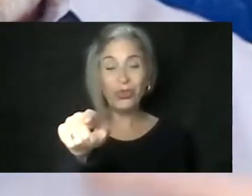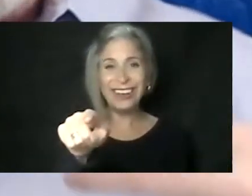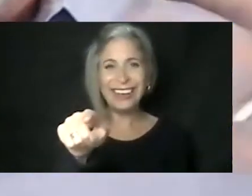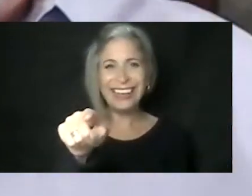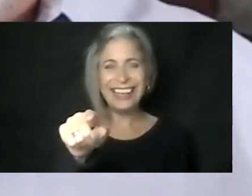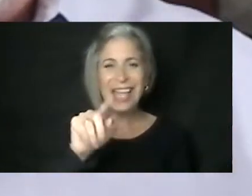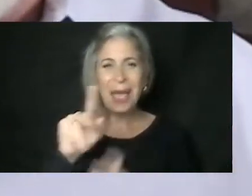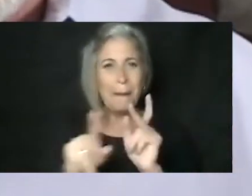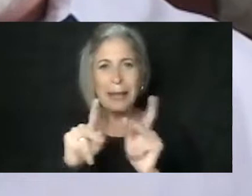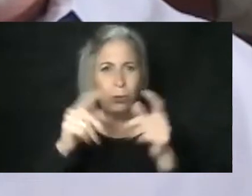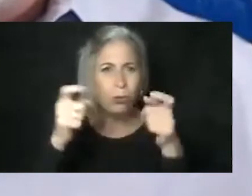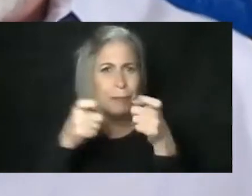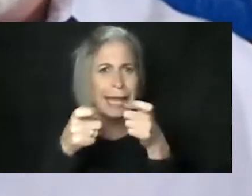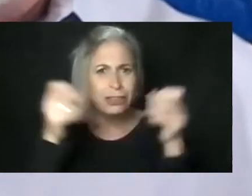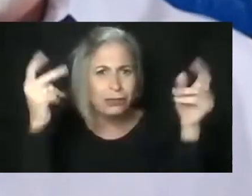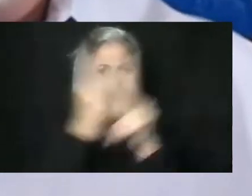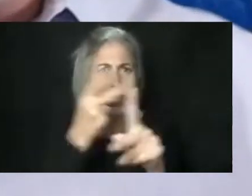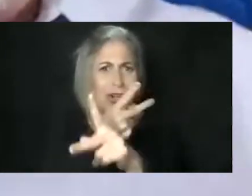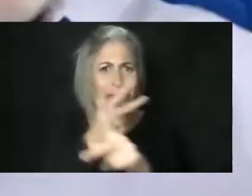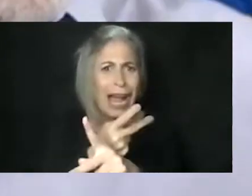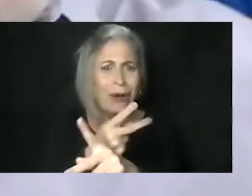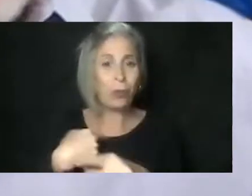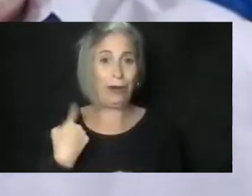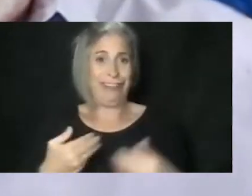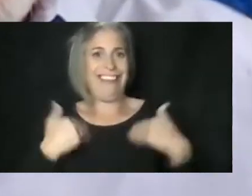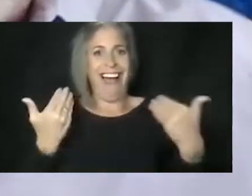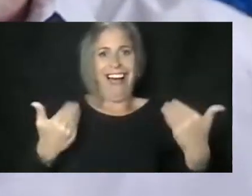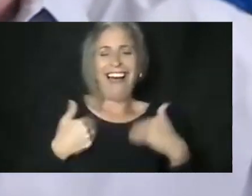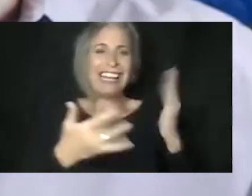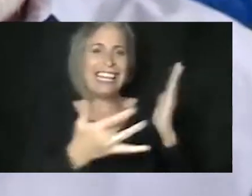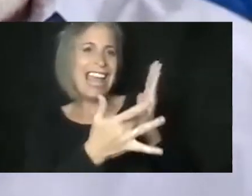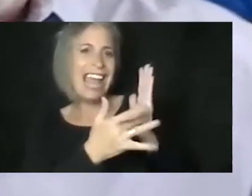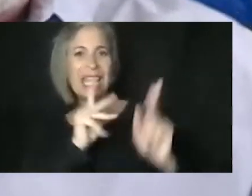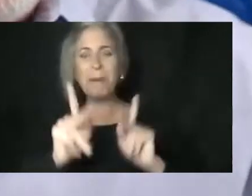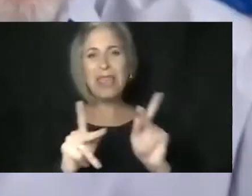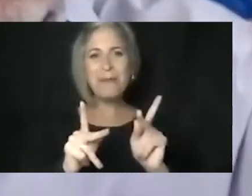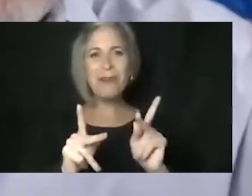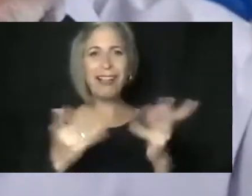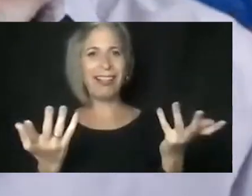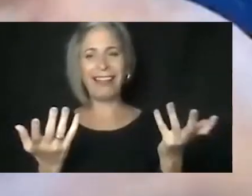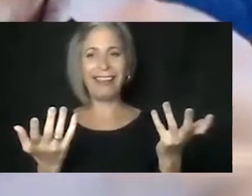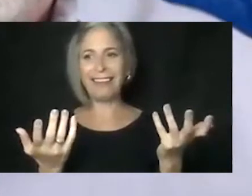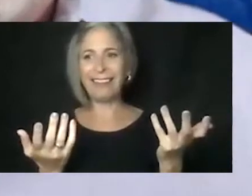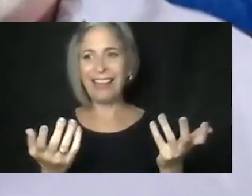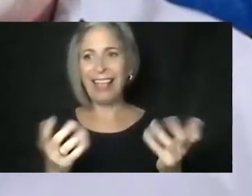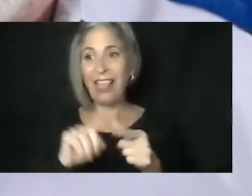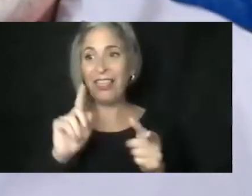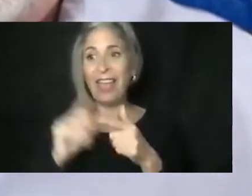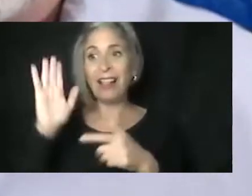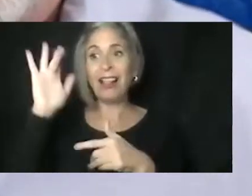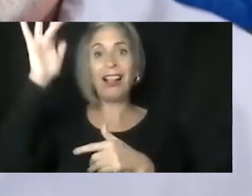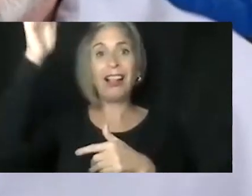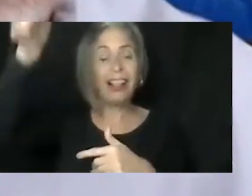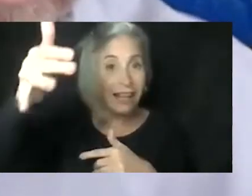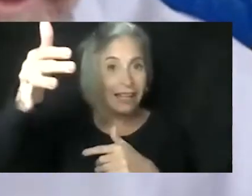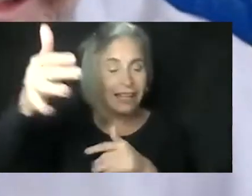had managed to figure all of this out were young techie people who were like early adopters and stuff. And then it eventually became much